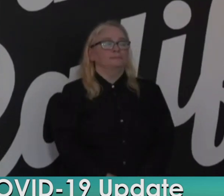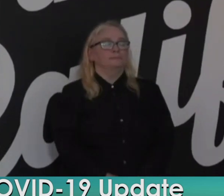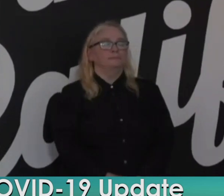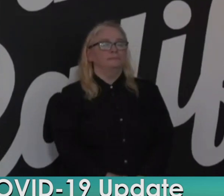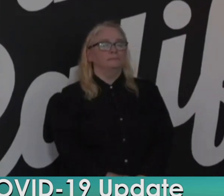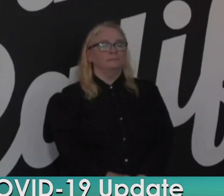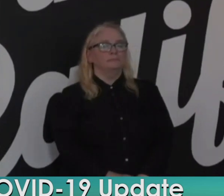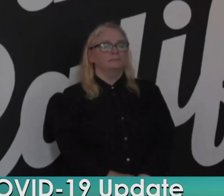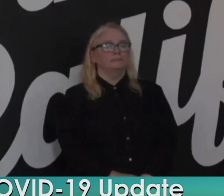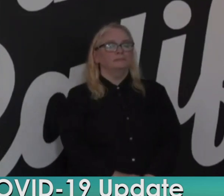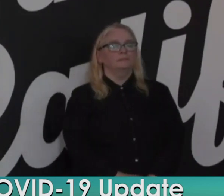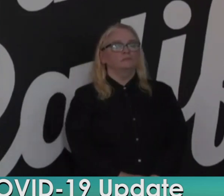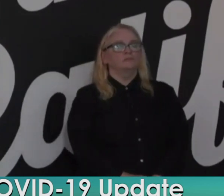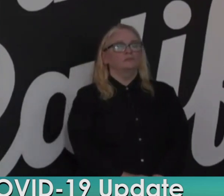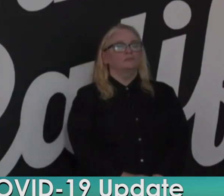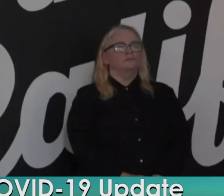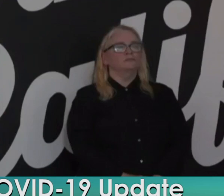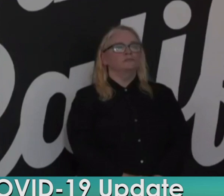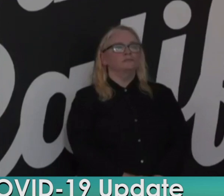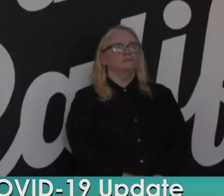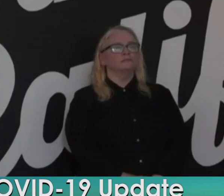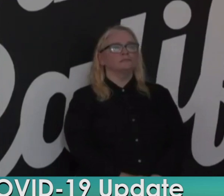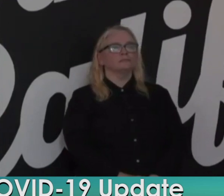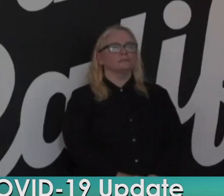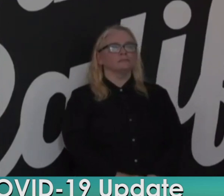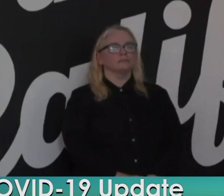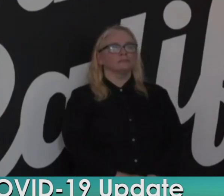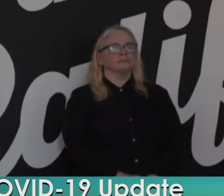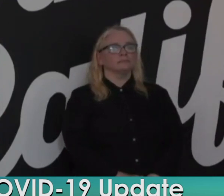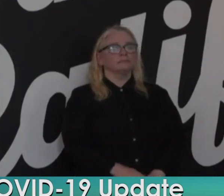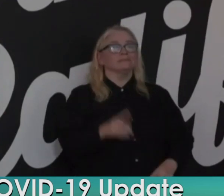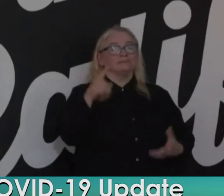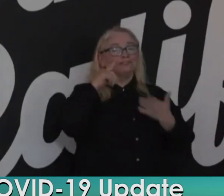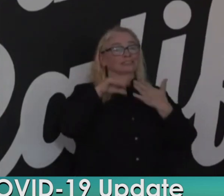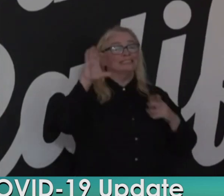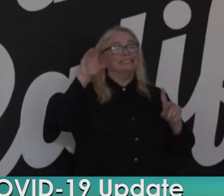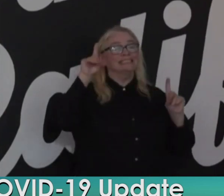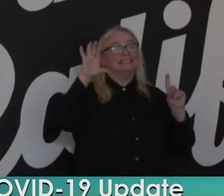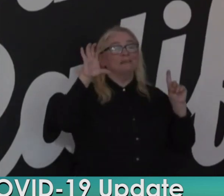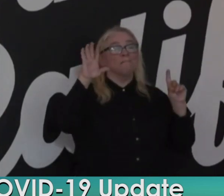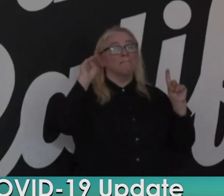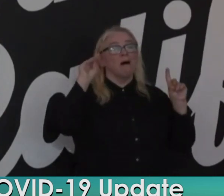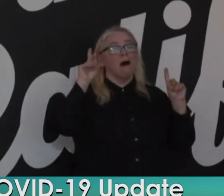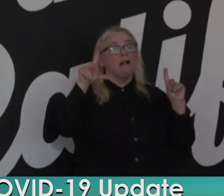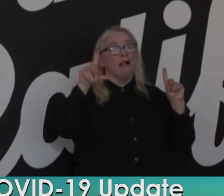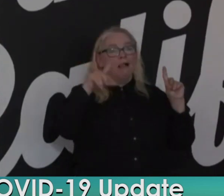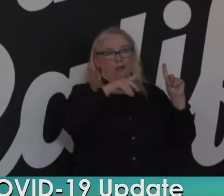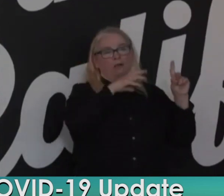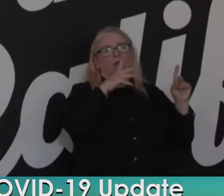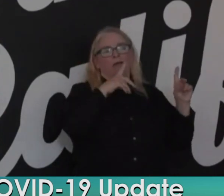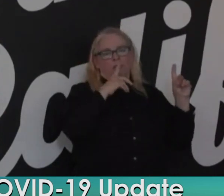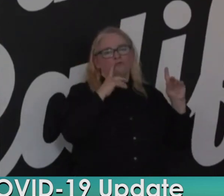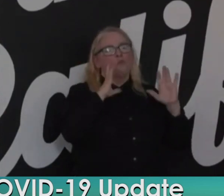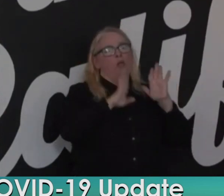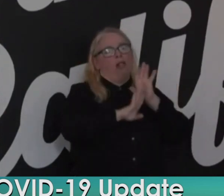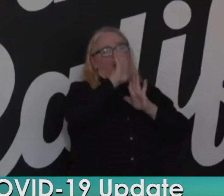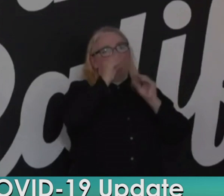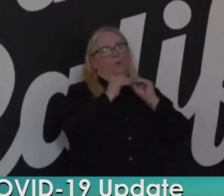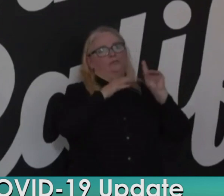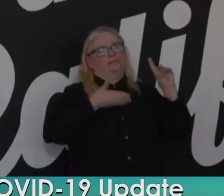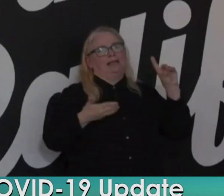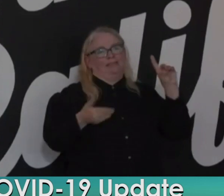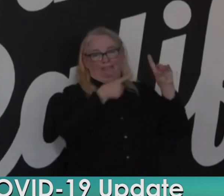that project big spikes in both cases and deaths after states reopen and people have more contact with each other, although they don't project such a spike